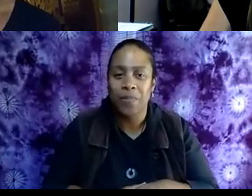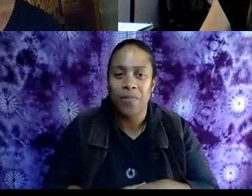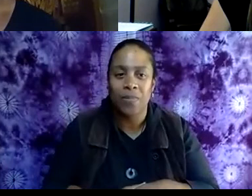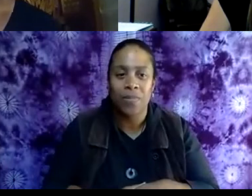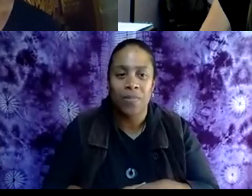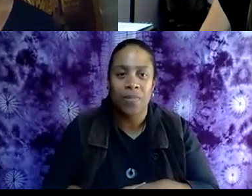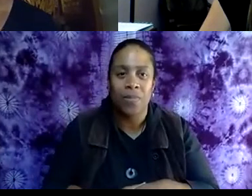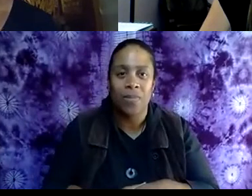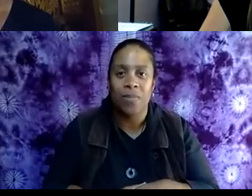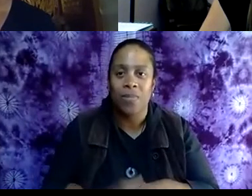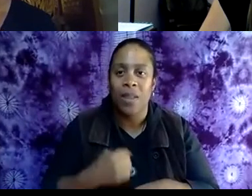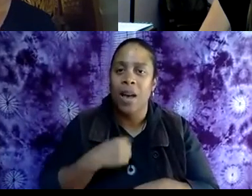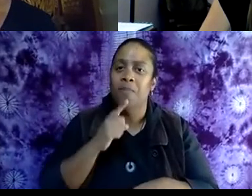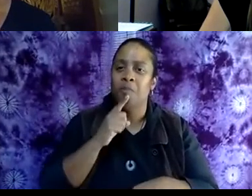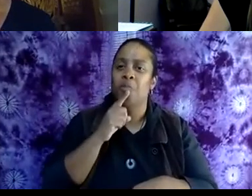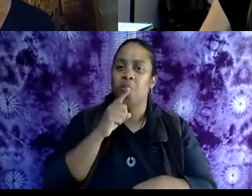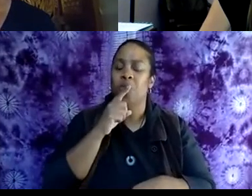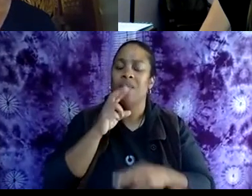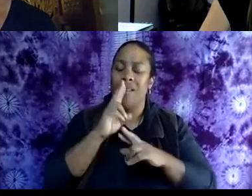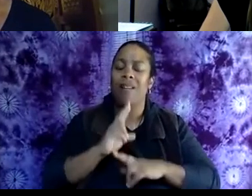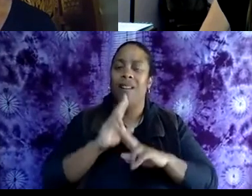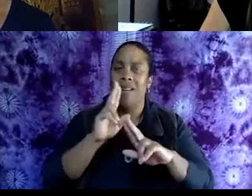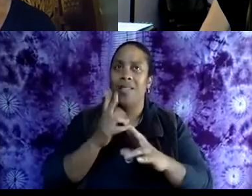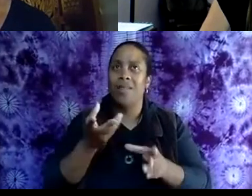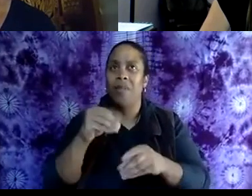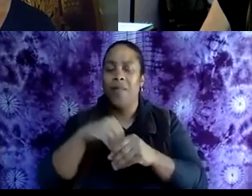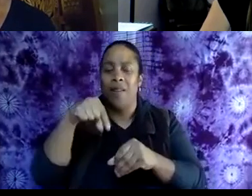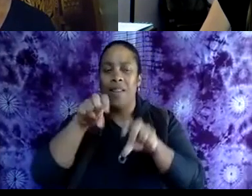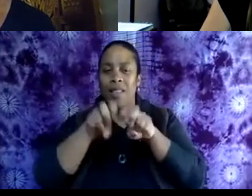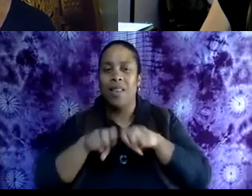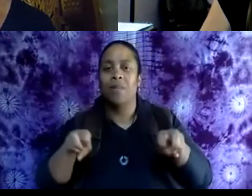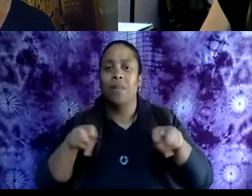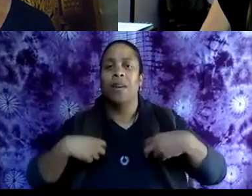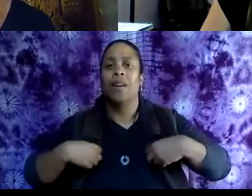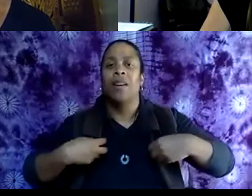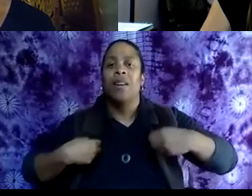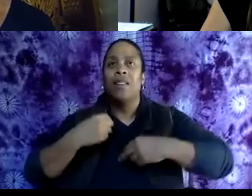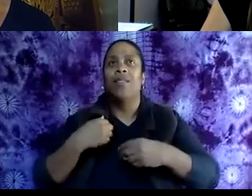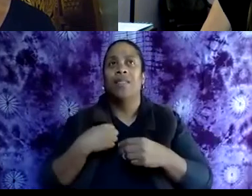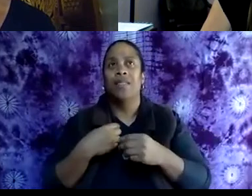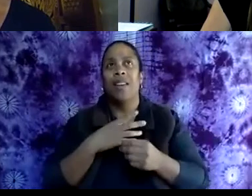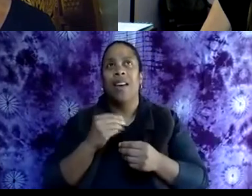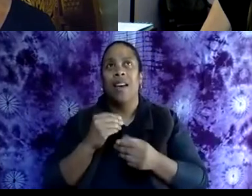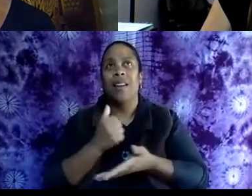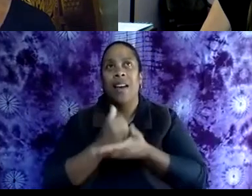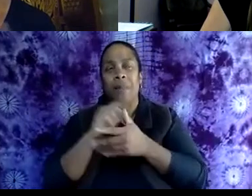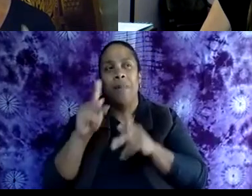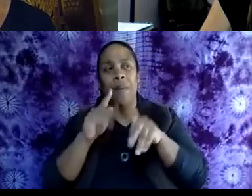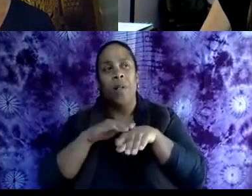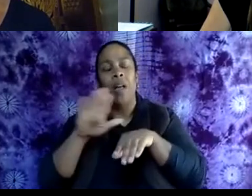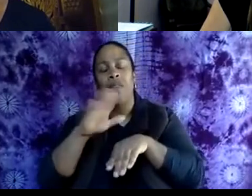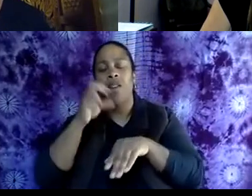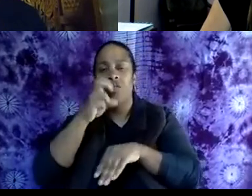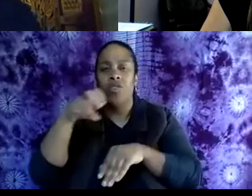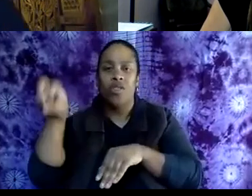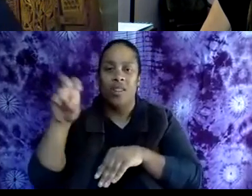I'm always so humbled to be a part of these panels and be a part of people's journeys. And it's just the synchronicities of